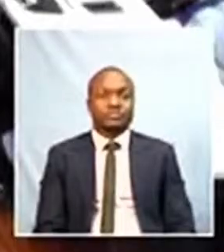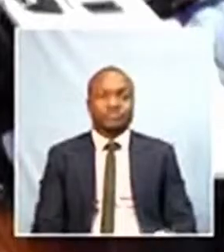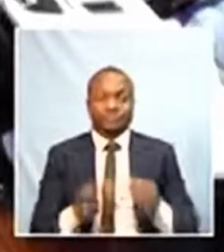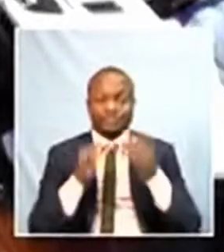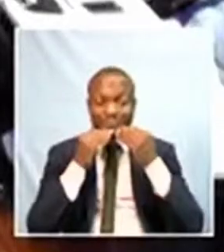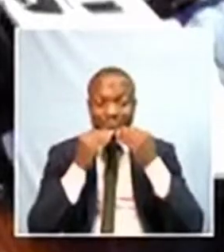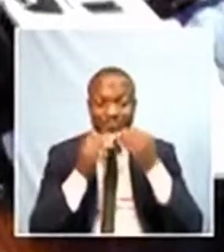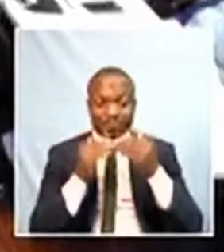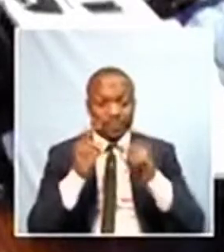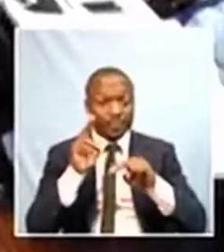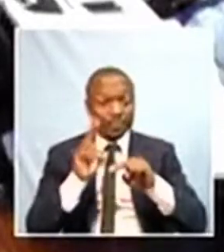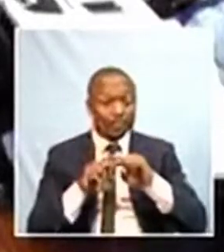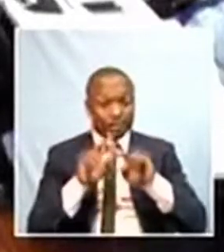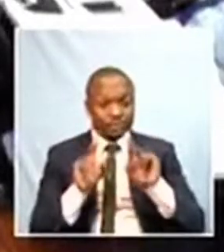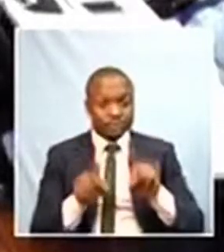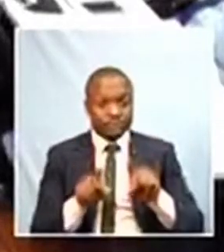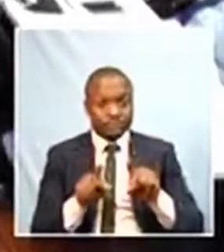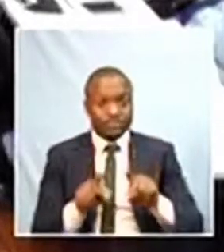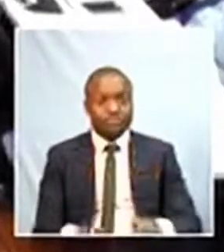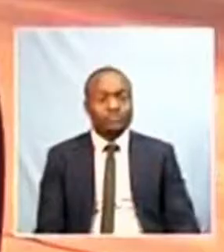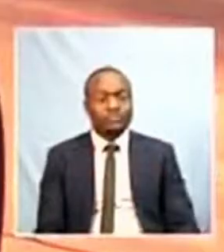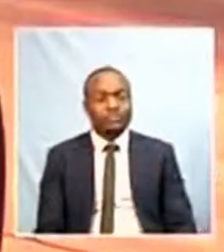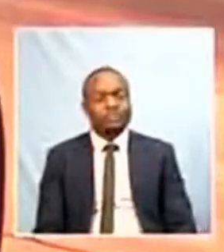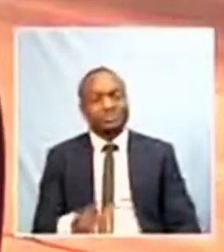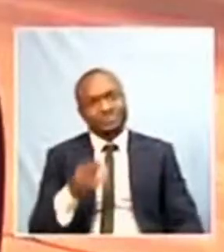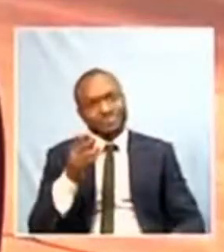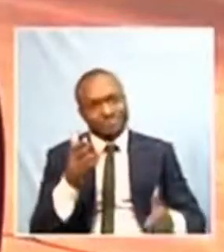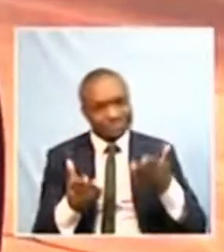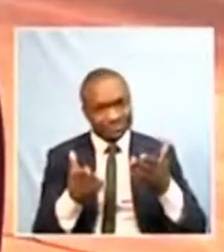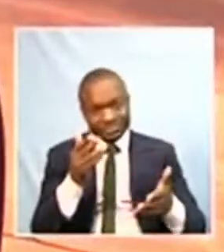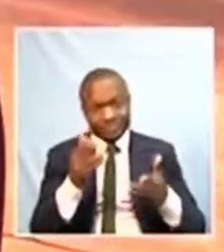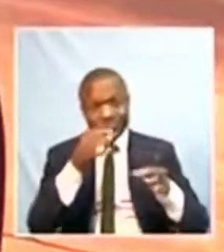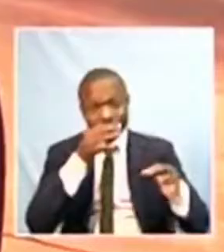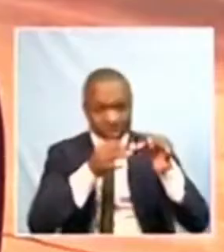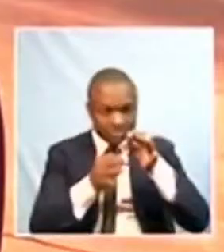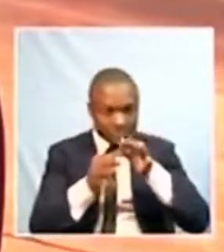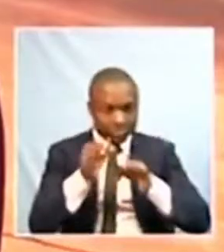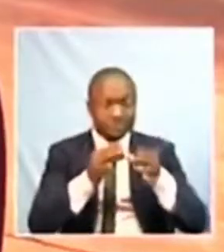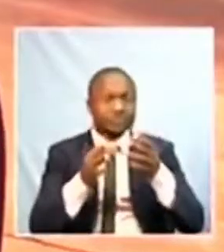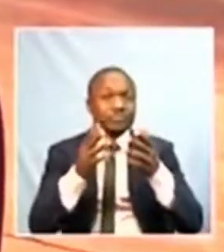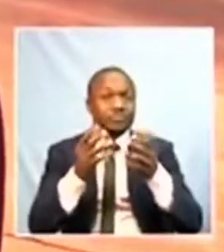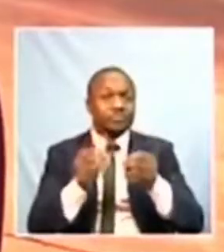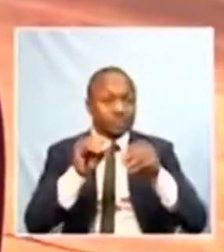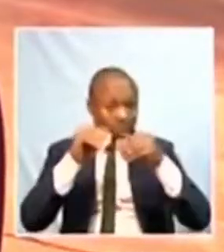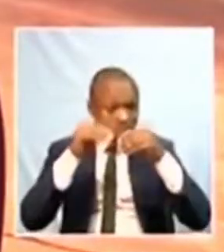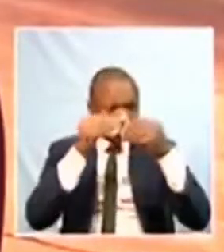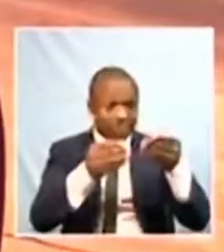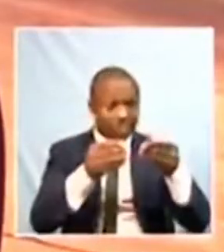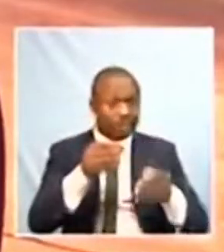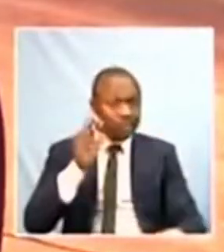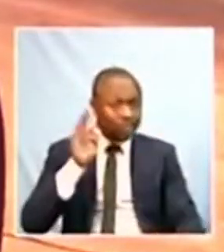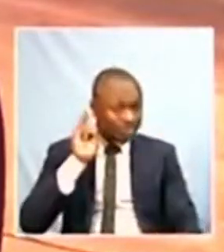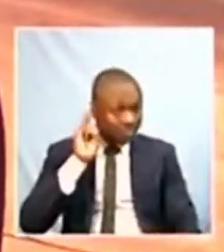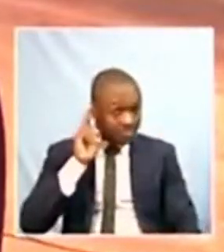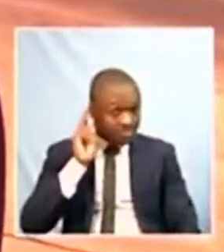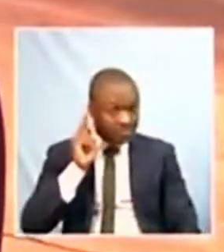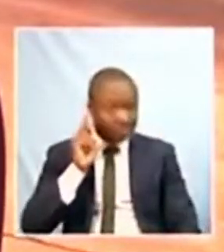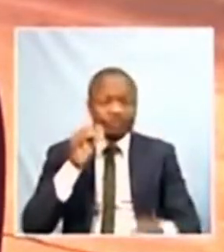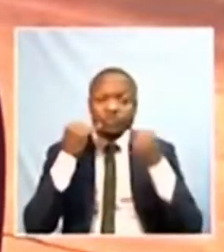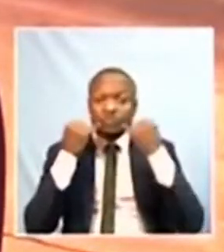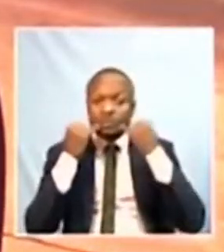Thank you so much, Chair. Maybe just to shed more light, I would like to give a historical background to